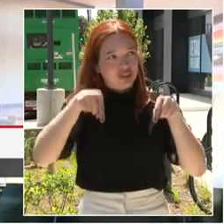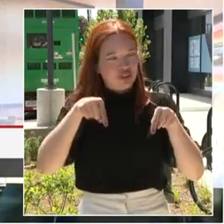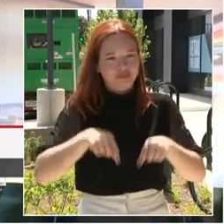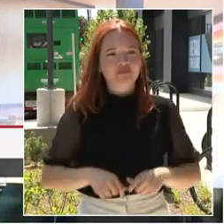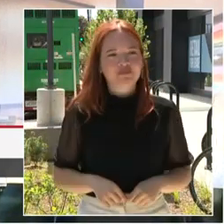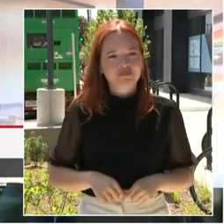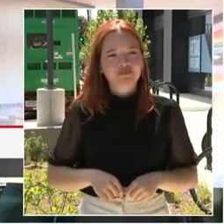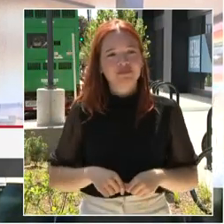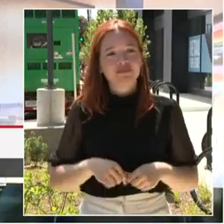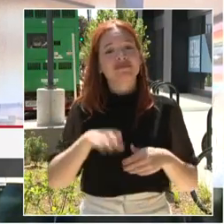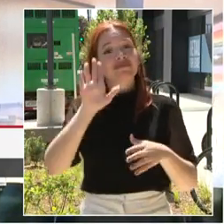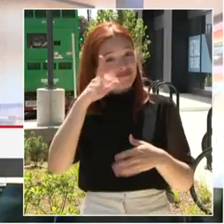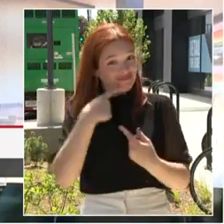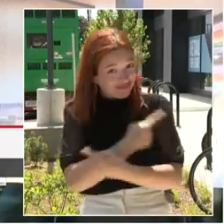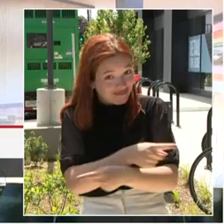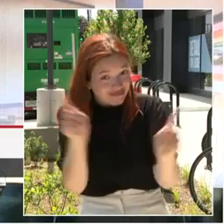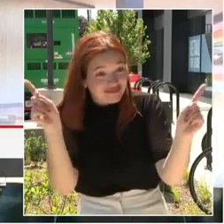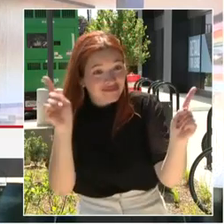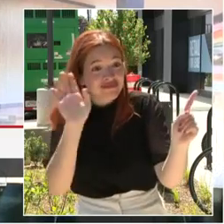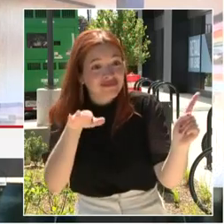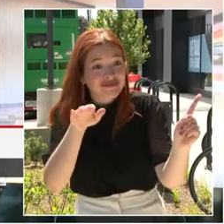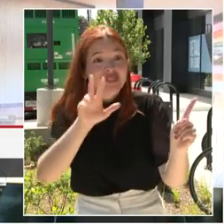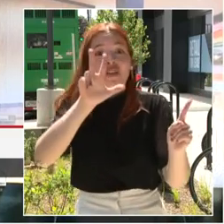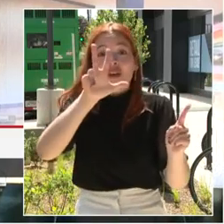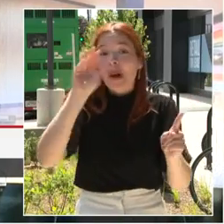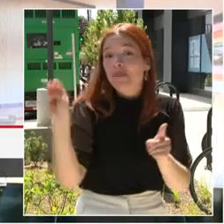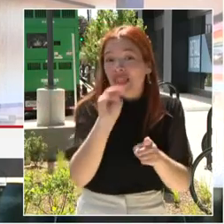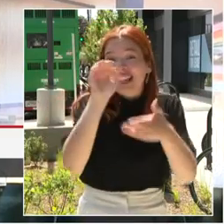50 businesses across D.C.